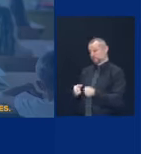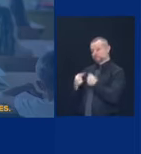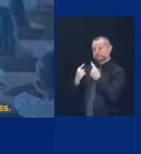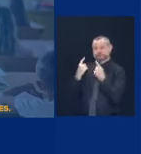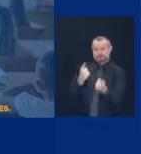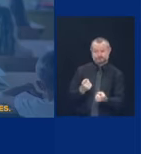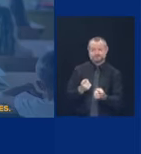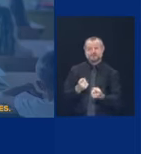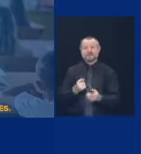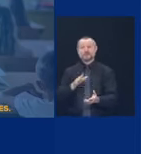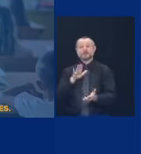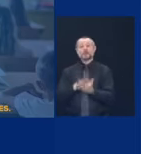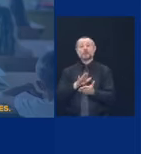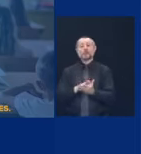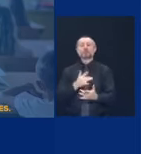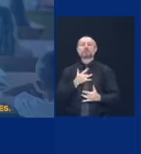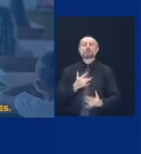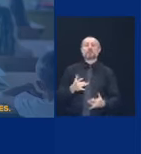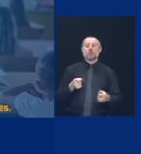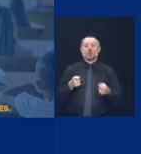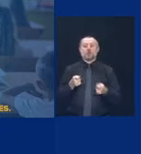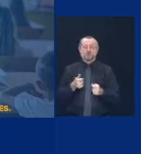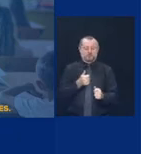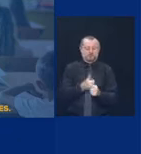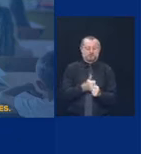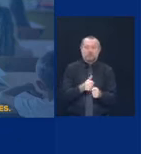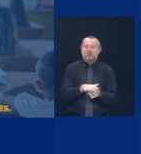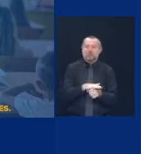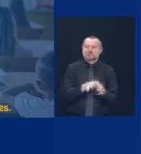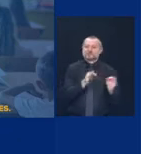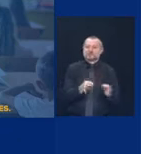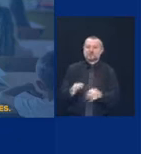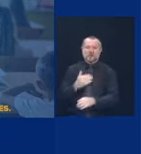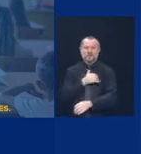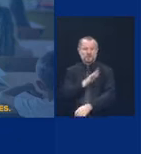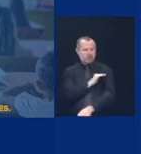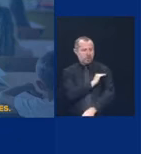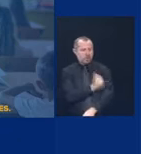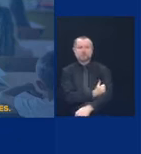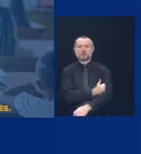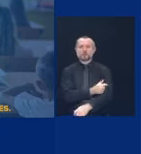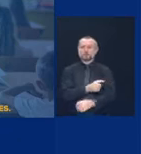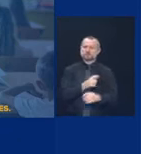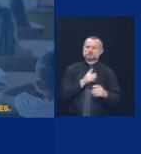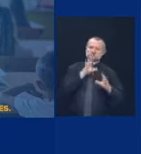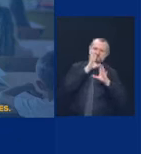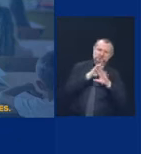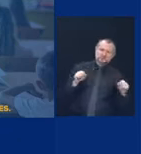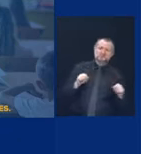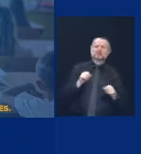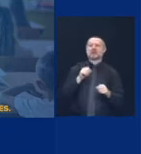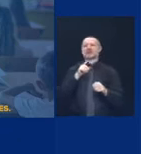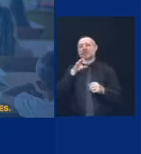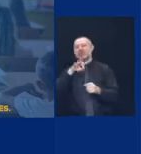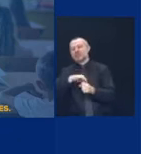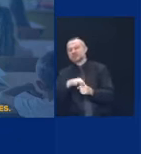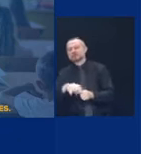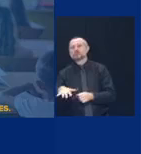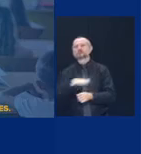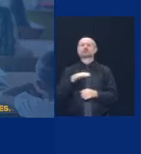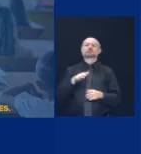education is controlled locally. Local school district, local superintendent, they have local elections